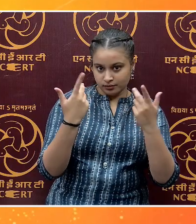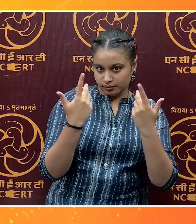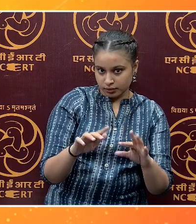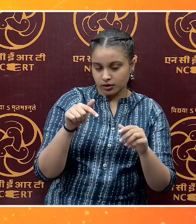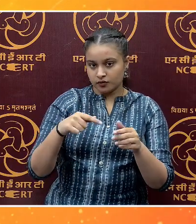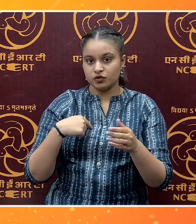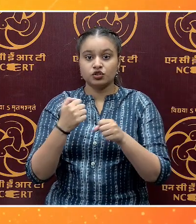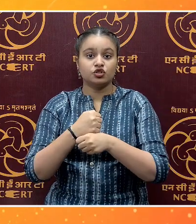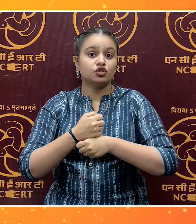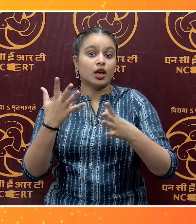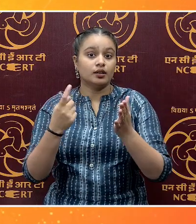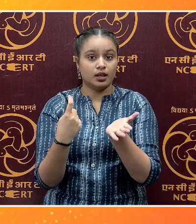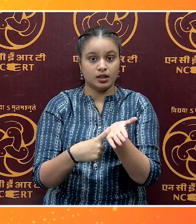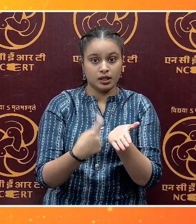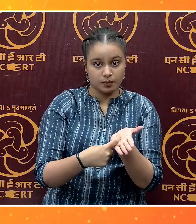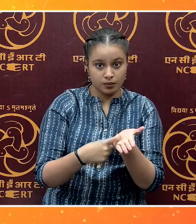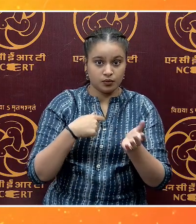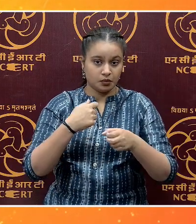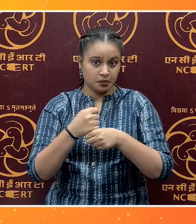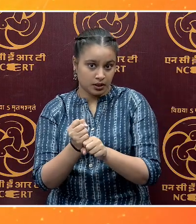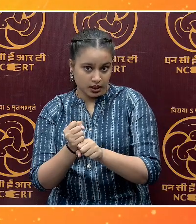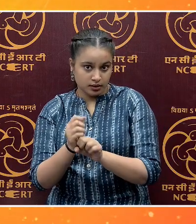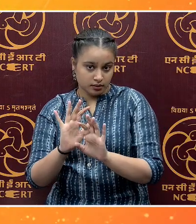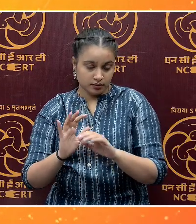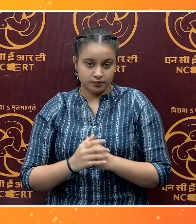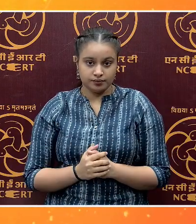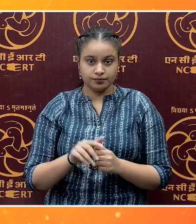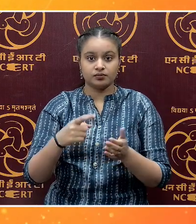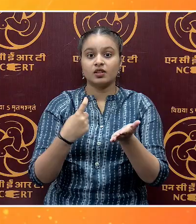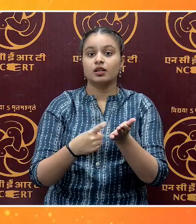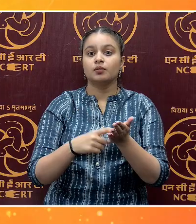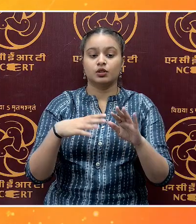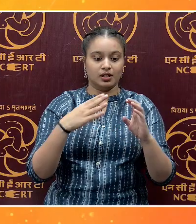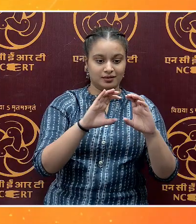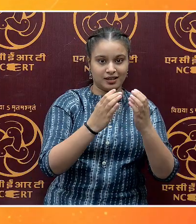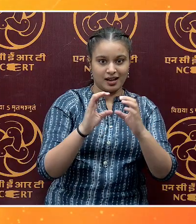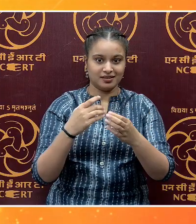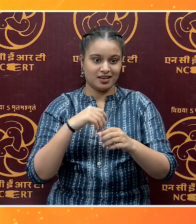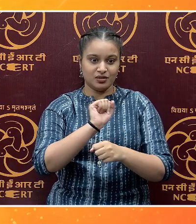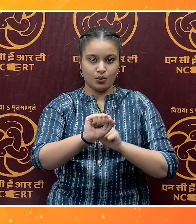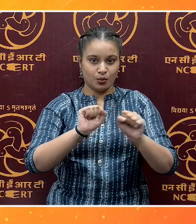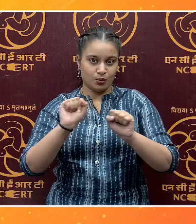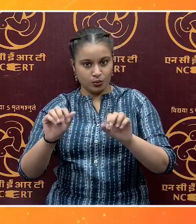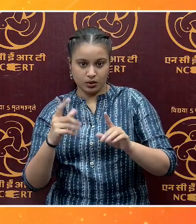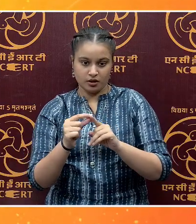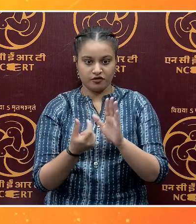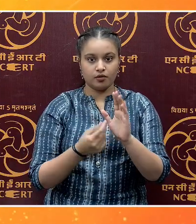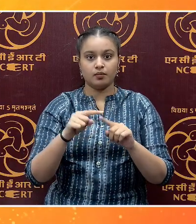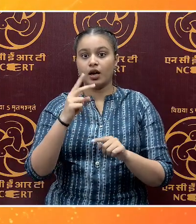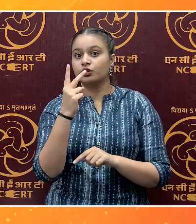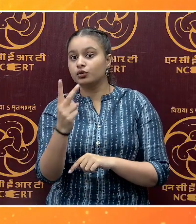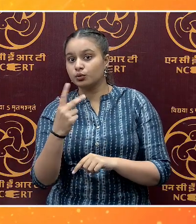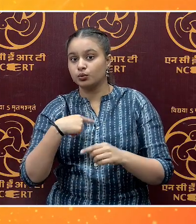generate report to create the report for the this report is a class wise report for as part 2. I can see in the Excel